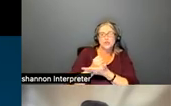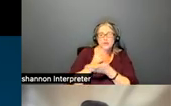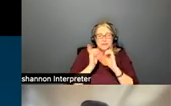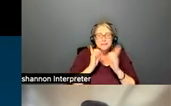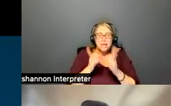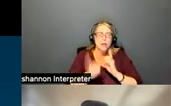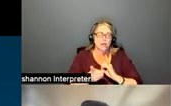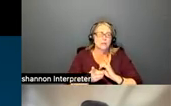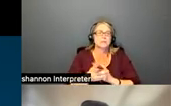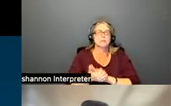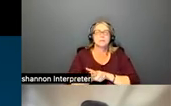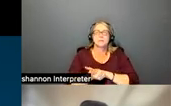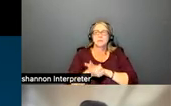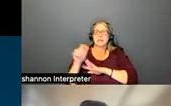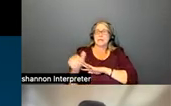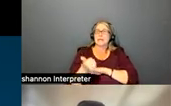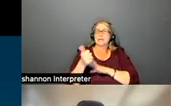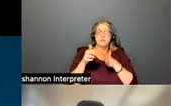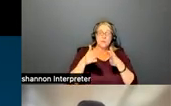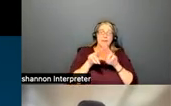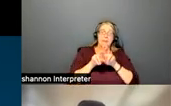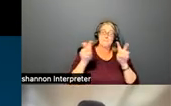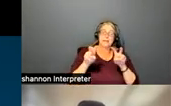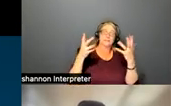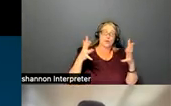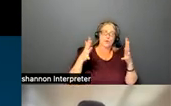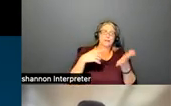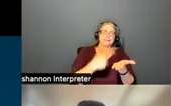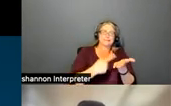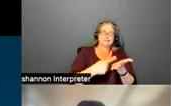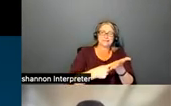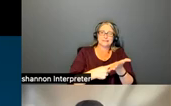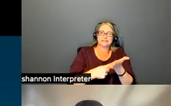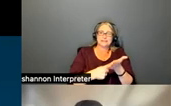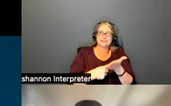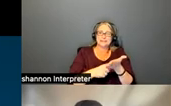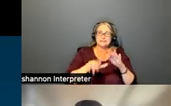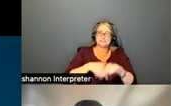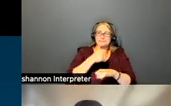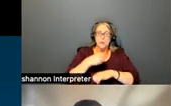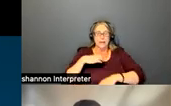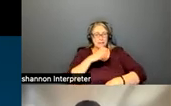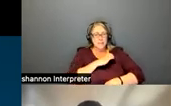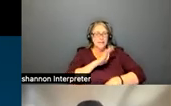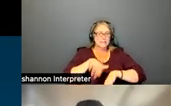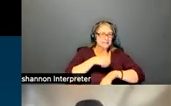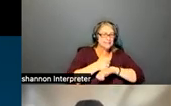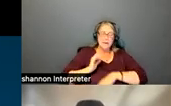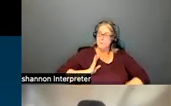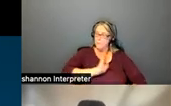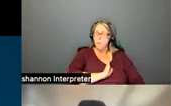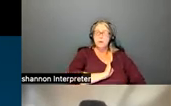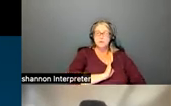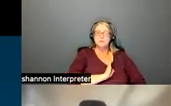another way that some of my panelists have already talked about is forming committees and boards. So when we're talking